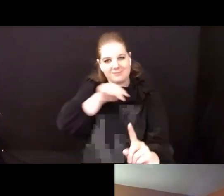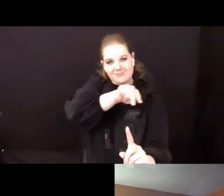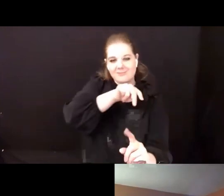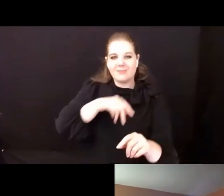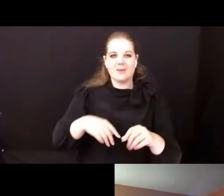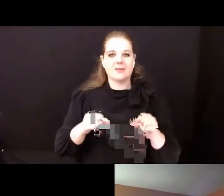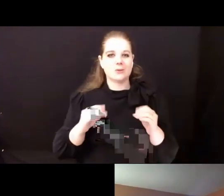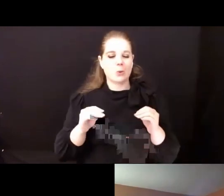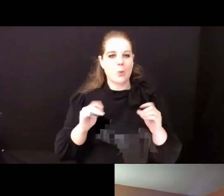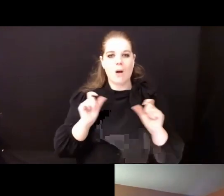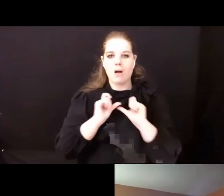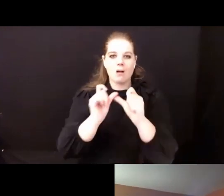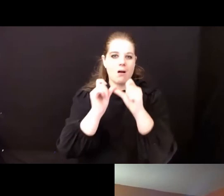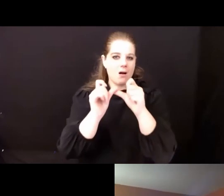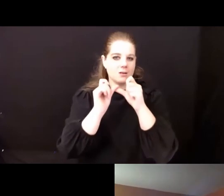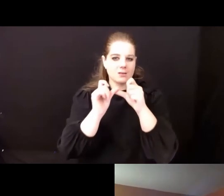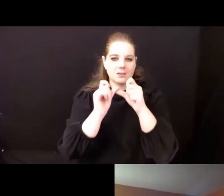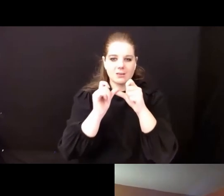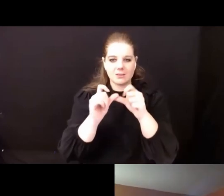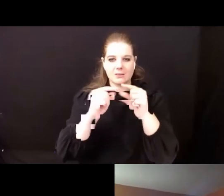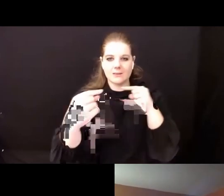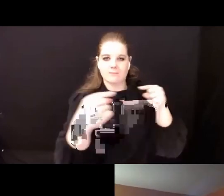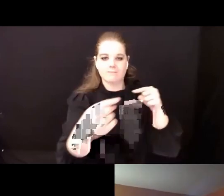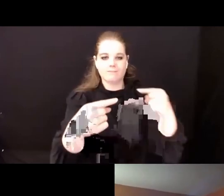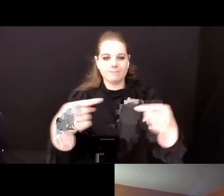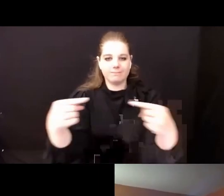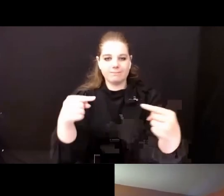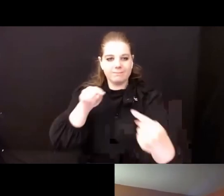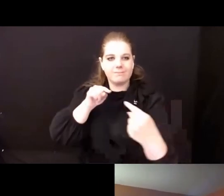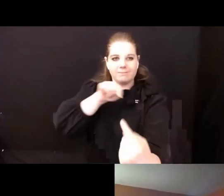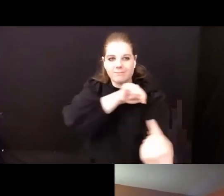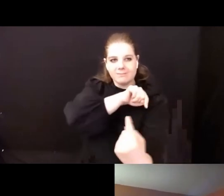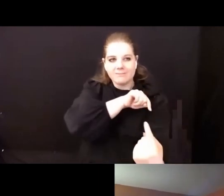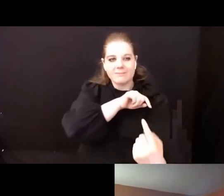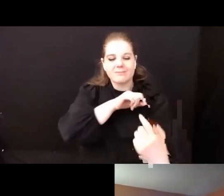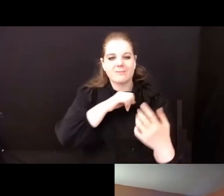constantly having this battle of what,